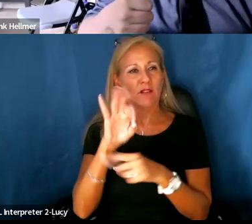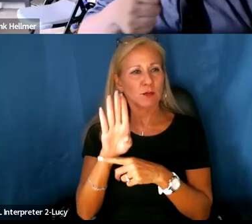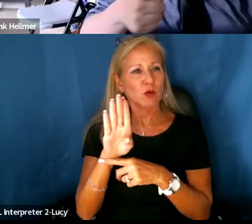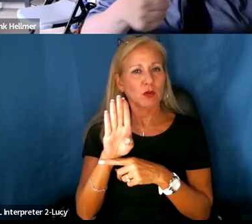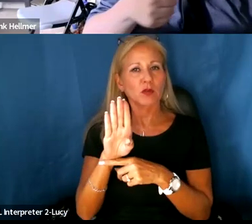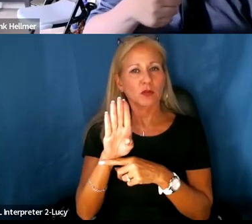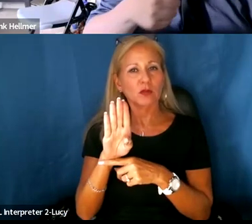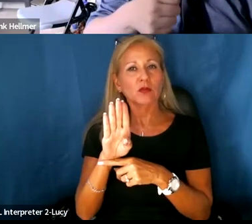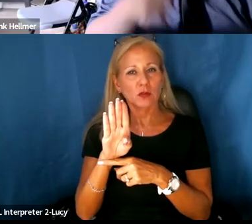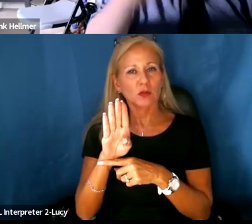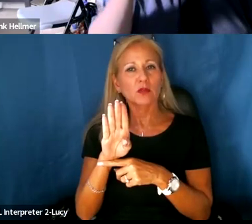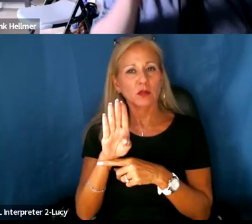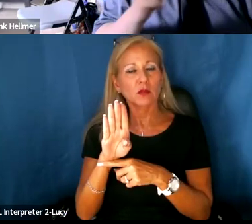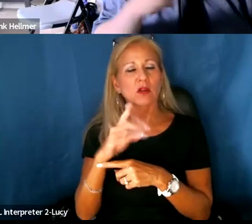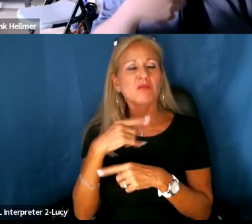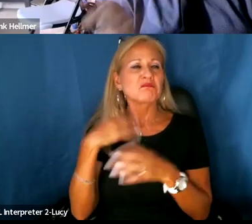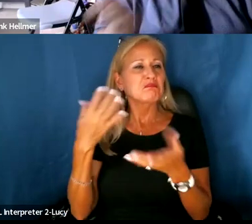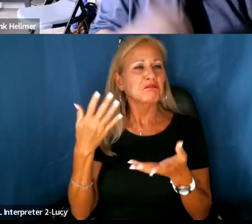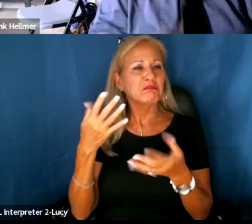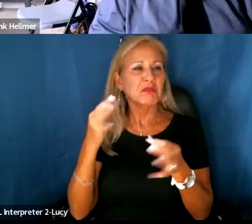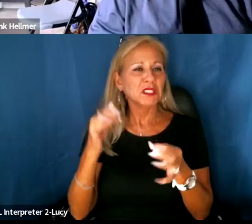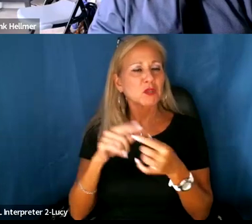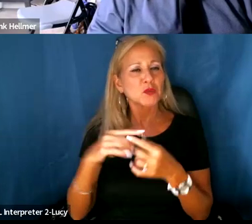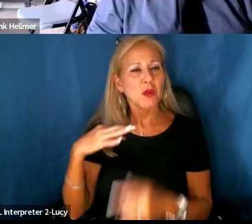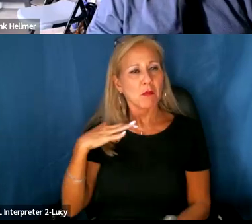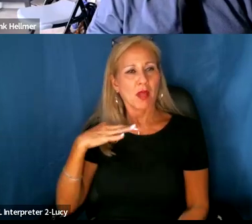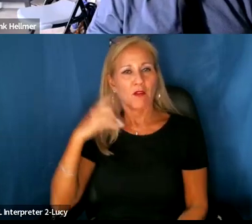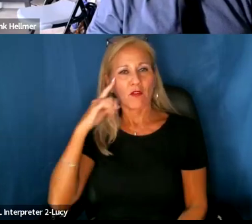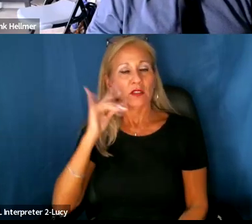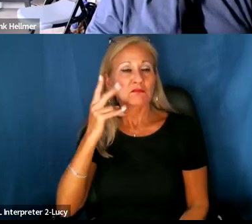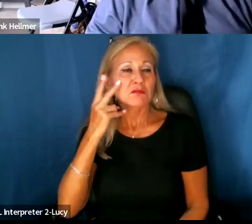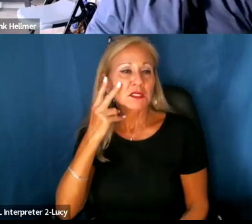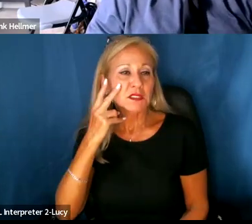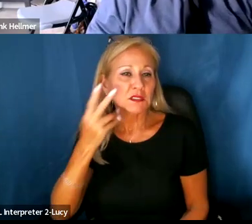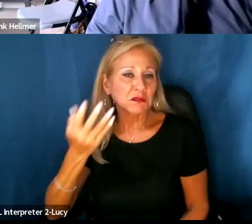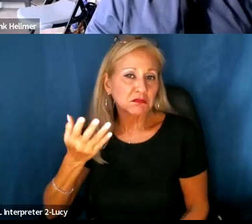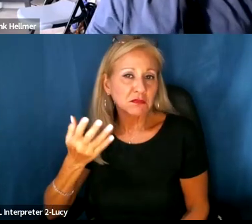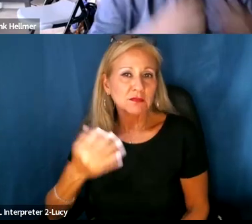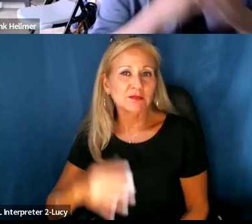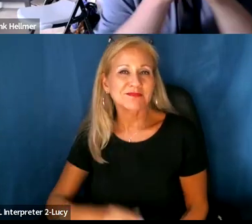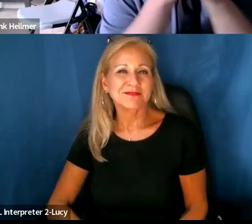I saw an ad about it and I decided to apply for it, just see what came of it.